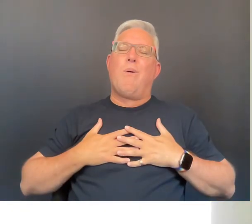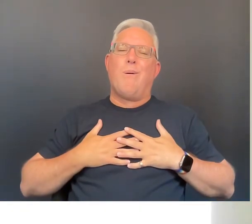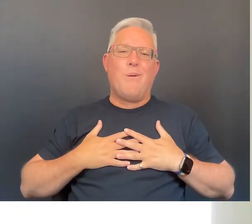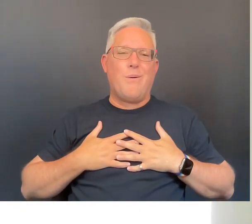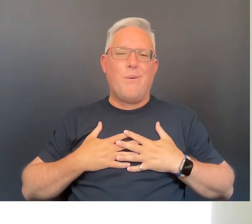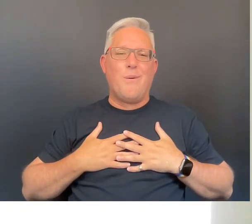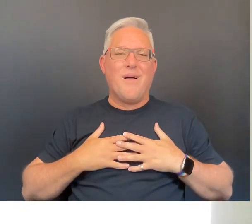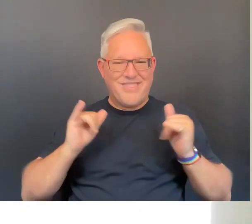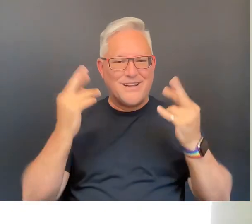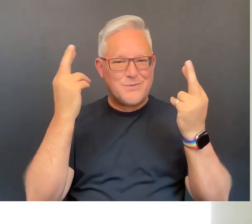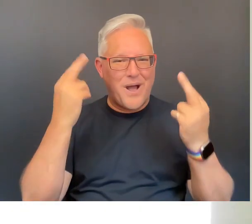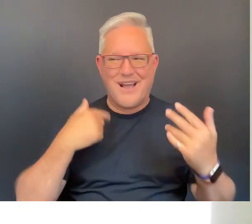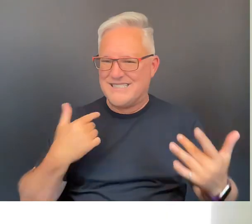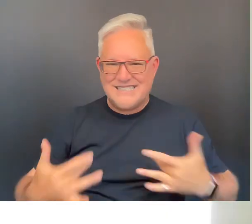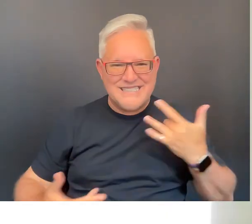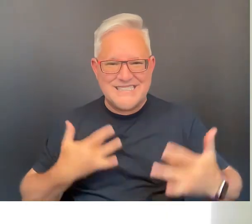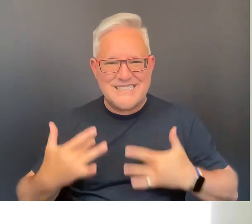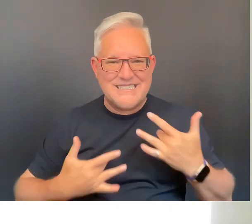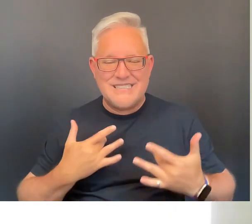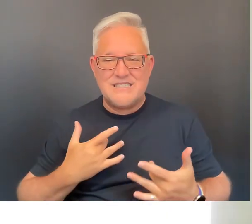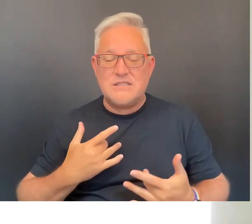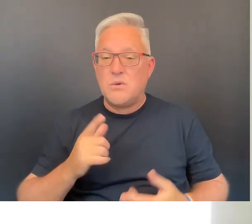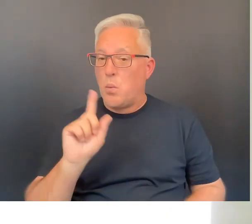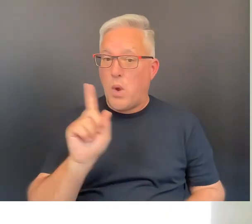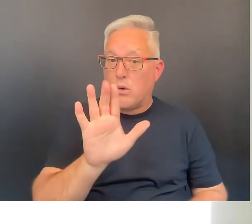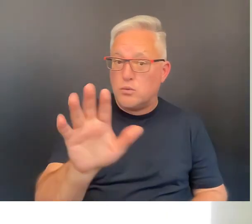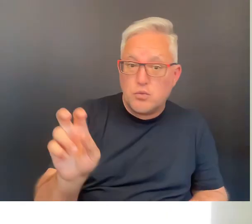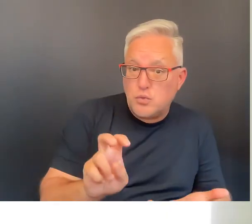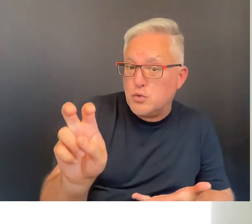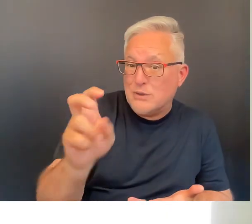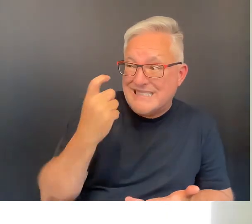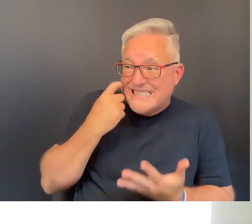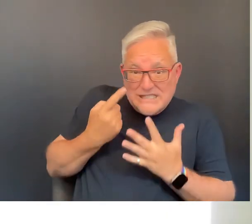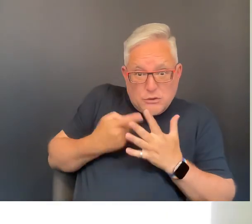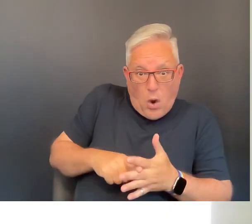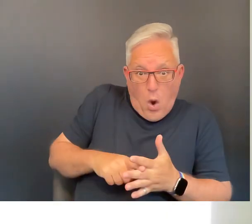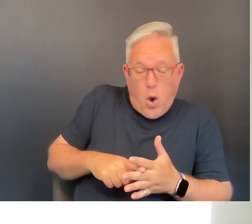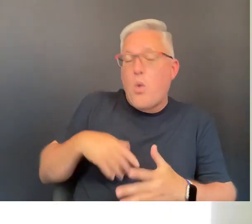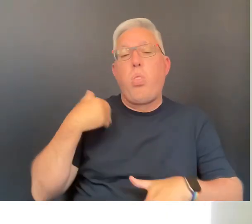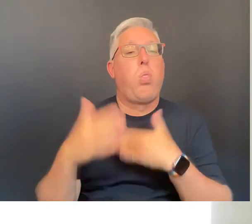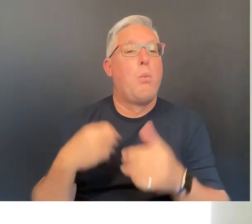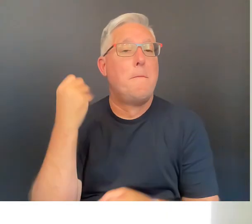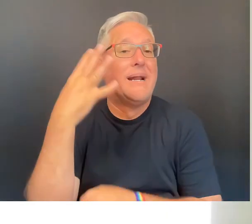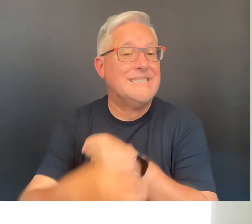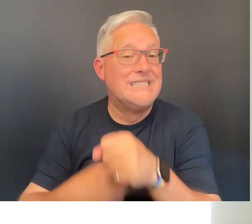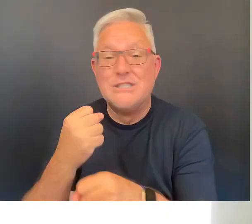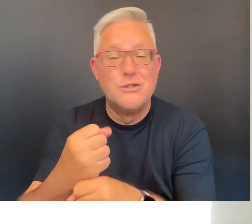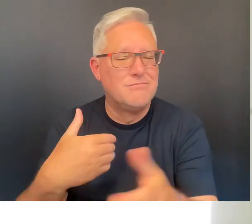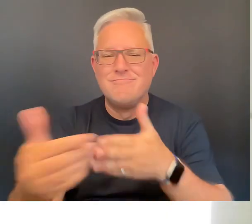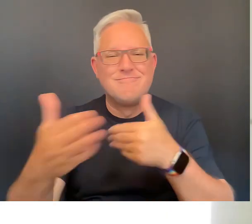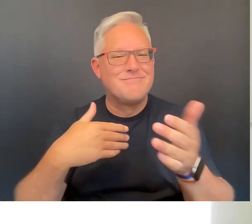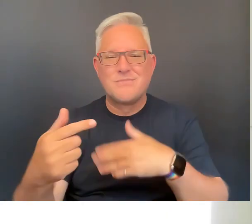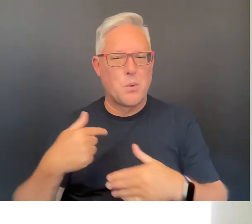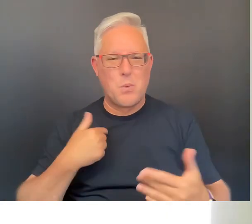of wherever you're at, this renewed energy we're having. And I'm so grateful we have Bishop Jen